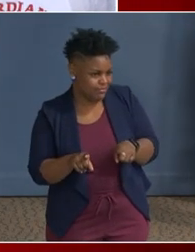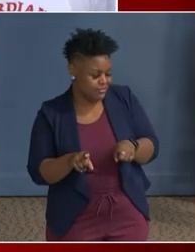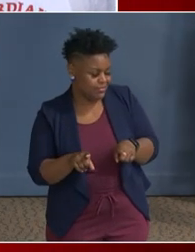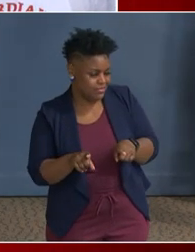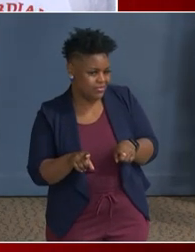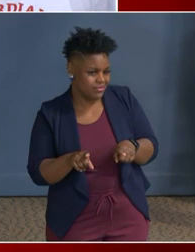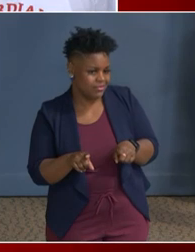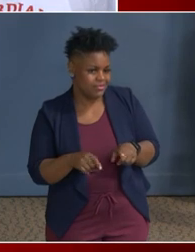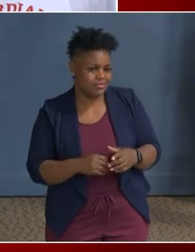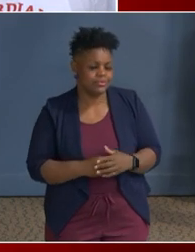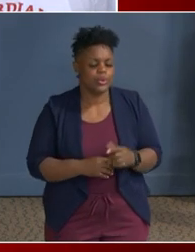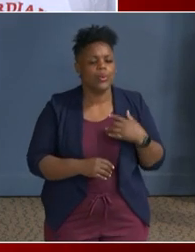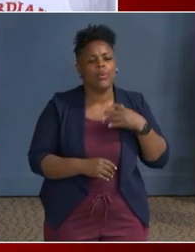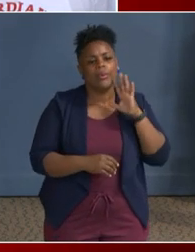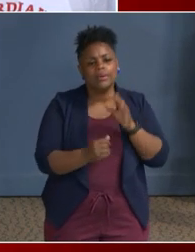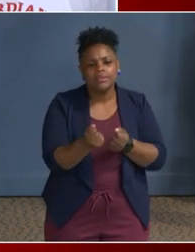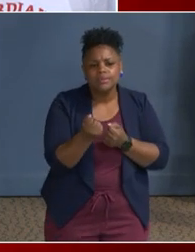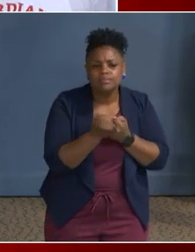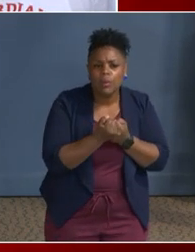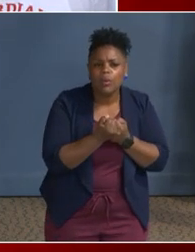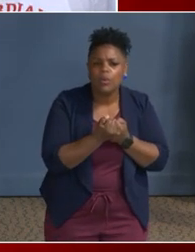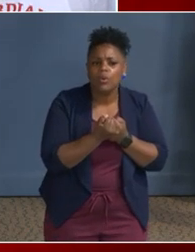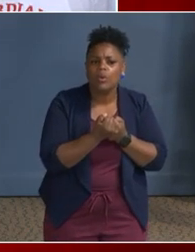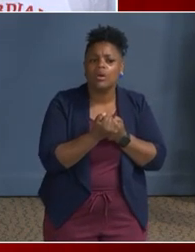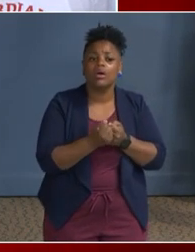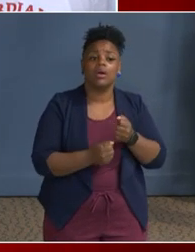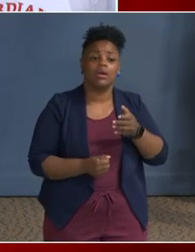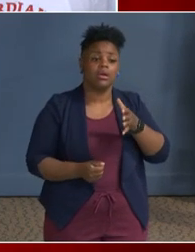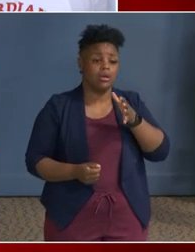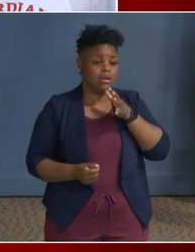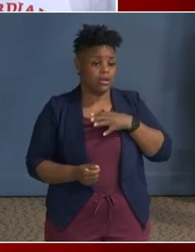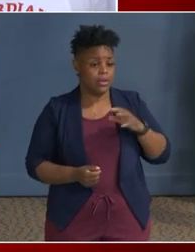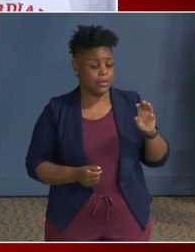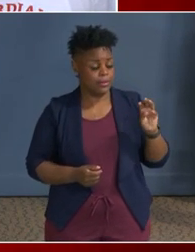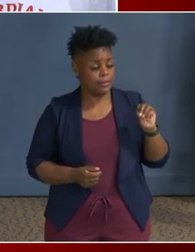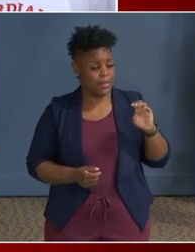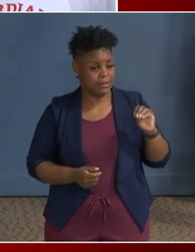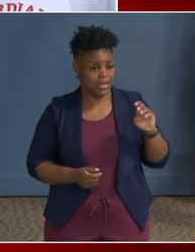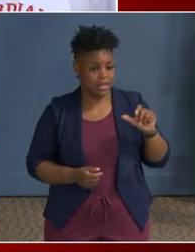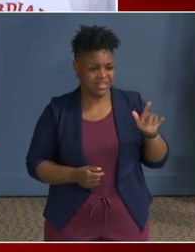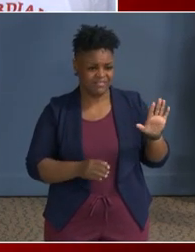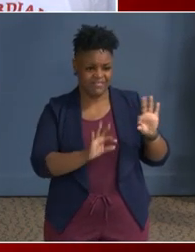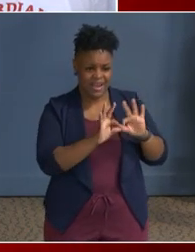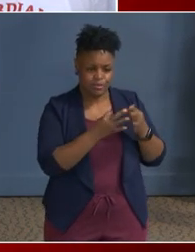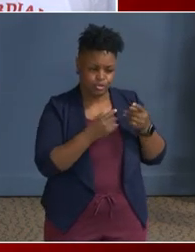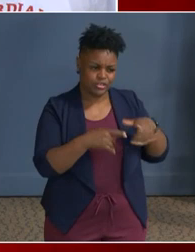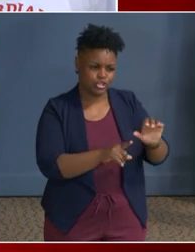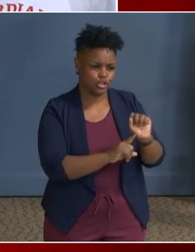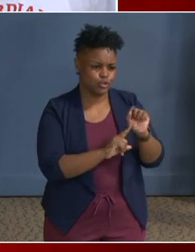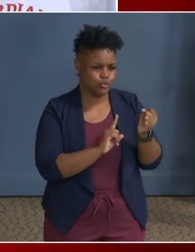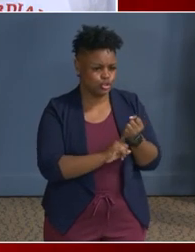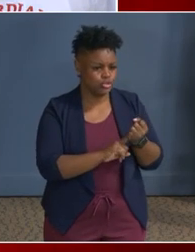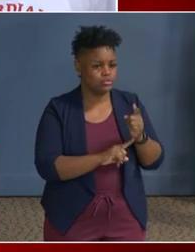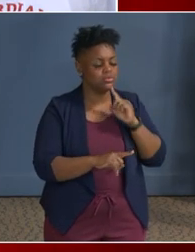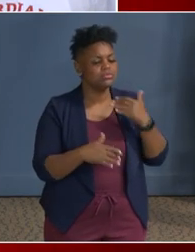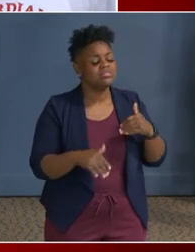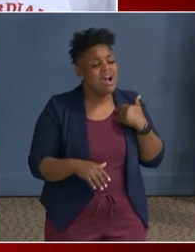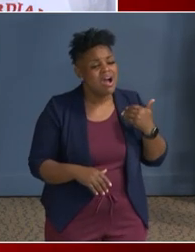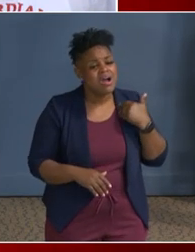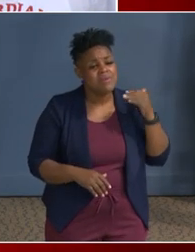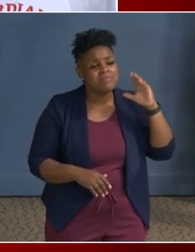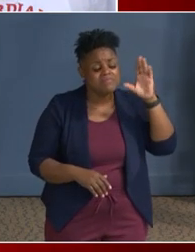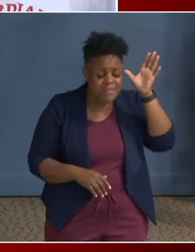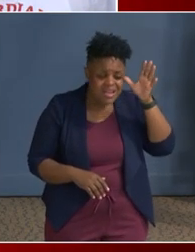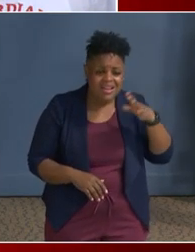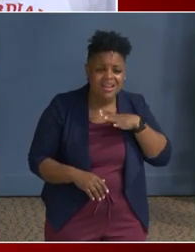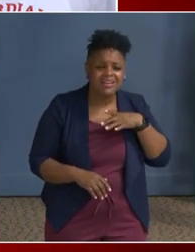to continue to support Miss McNeil and her family in this situation. This young man's name would not go in vain. So we're